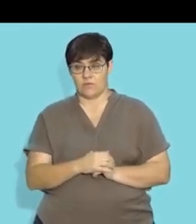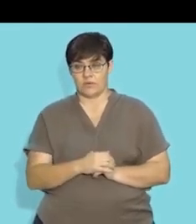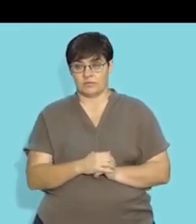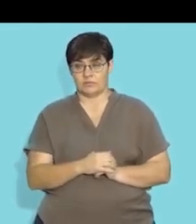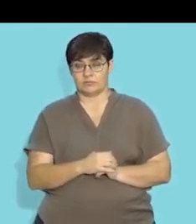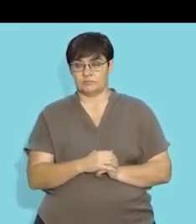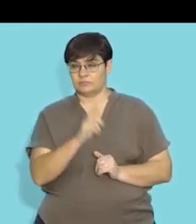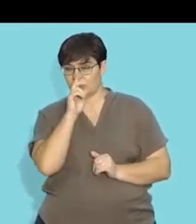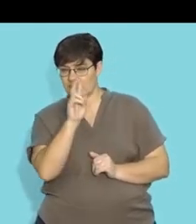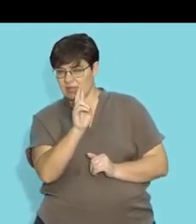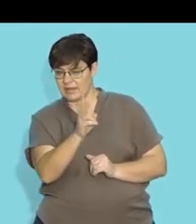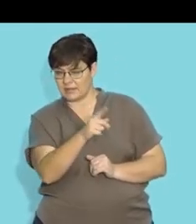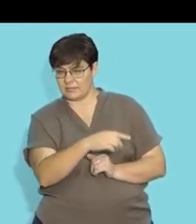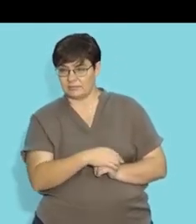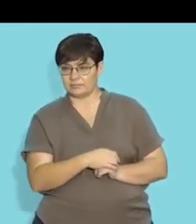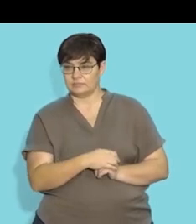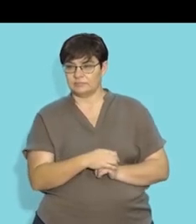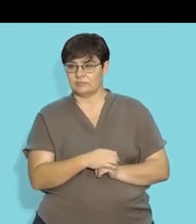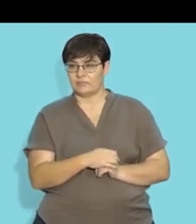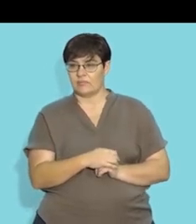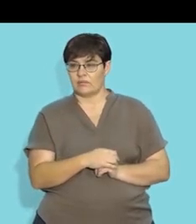0.94. Okay, let's see again.